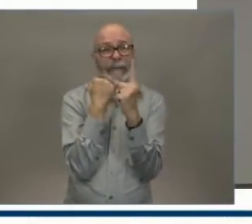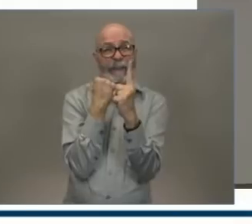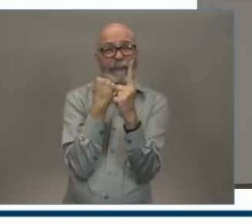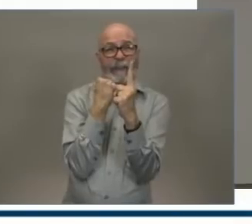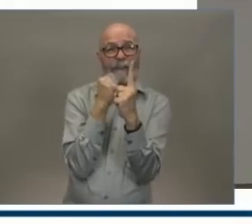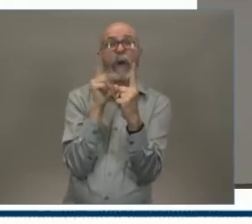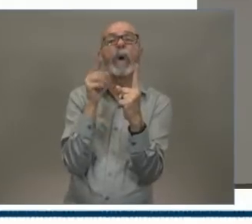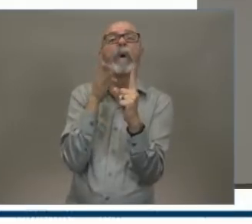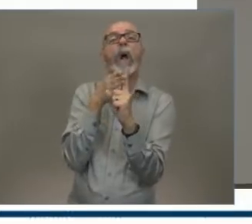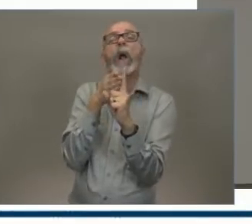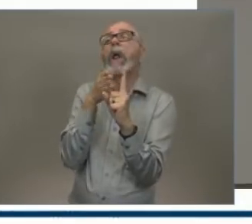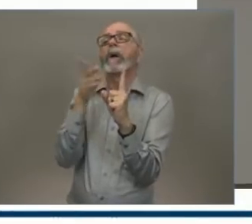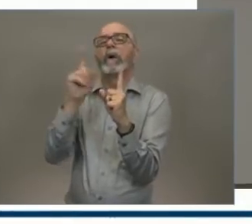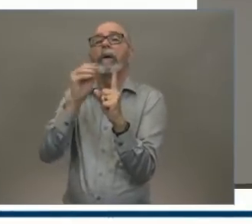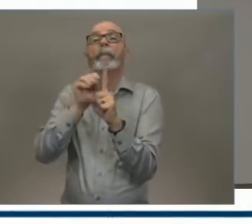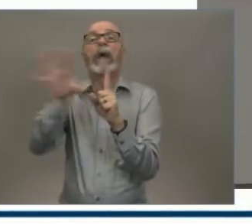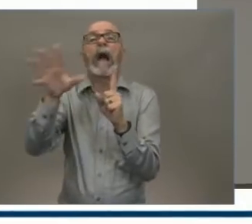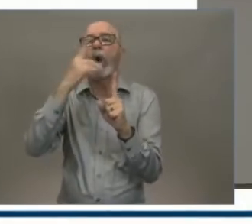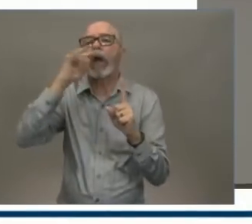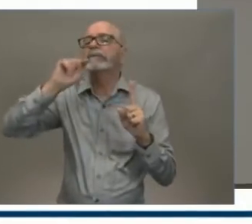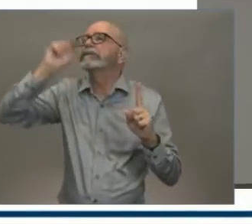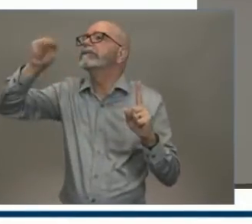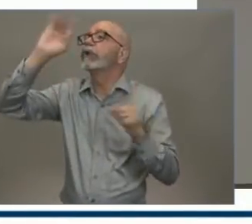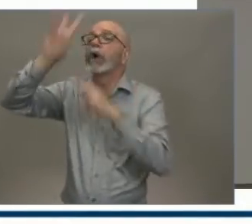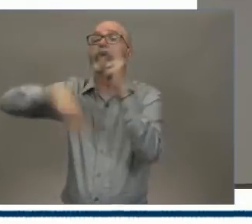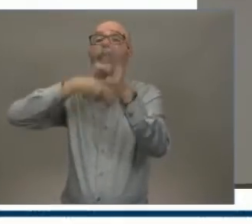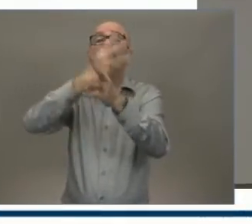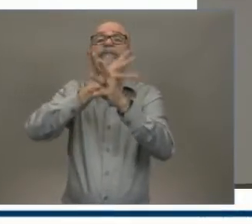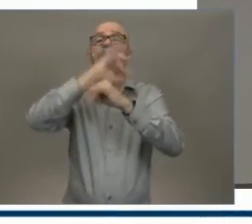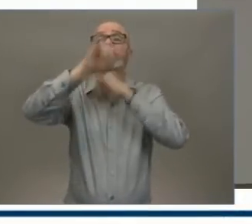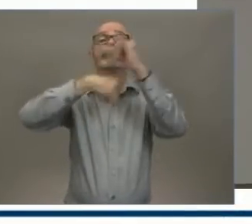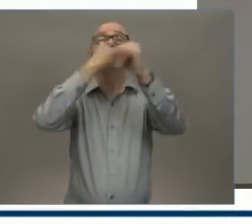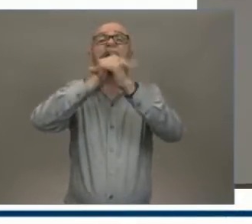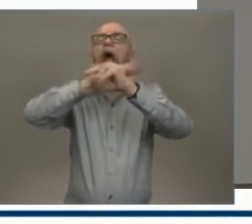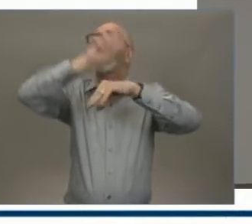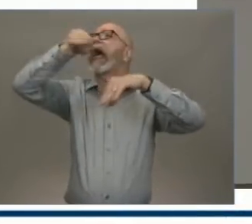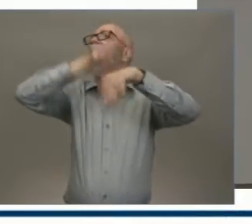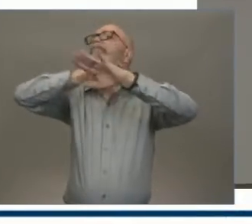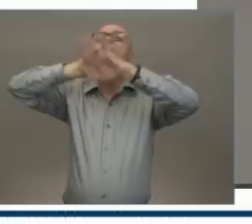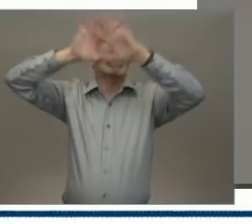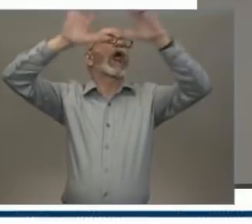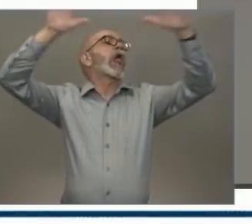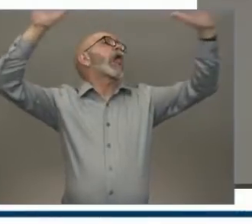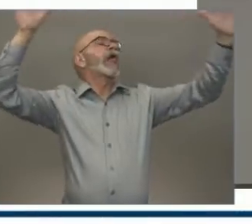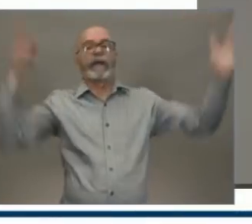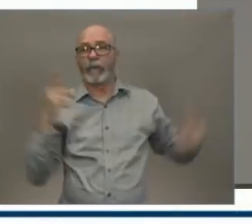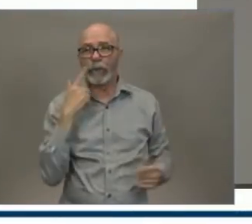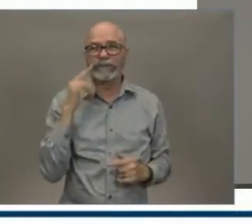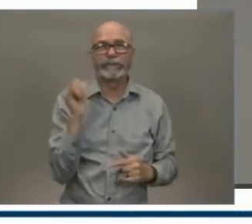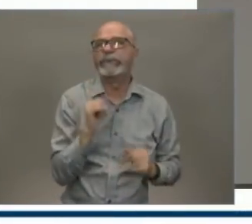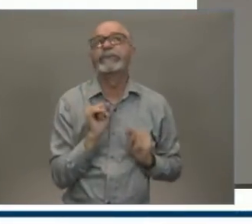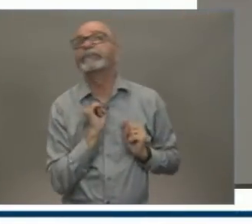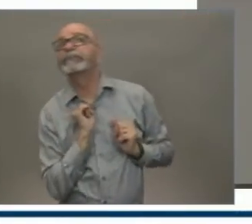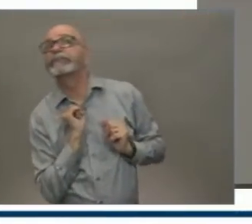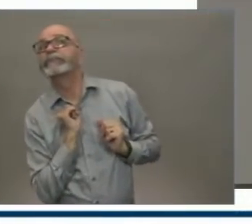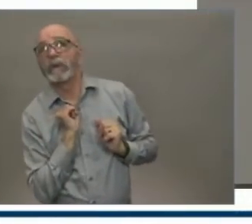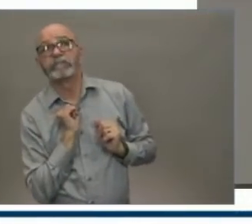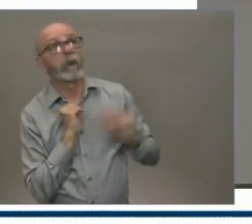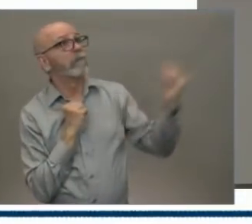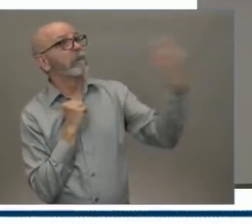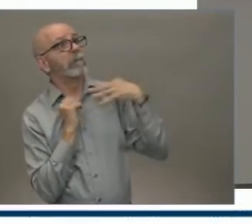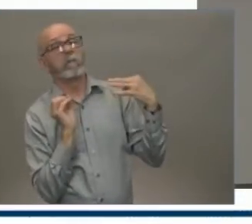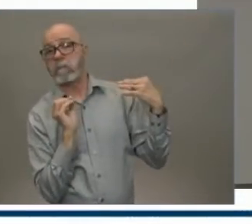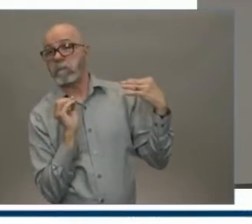nationally, and internationally, all of which inform what is the level of risk of COVID here in the province, or what is the likelihood of it